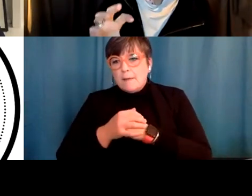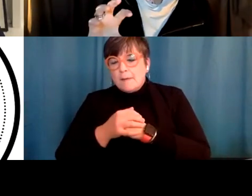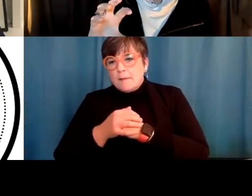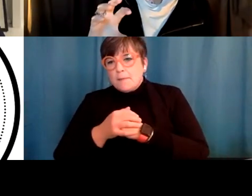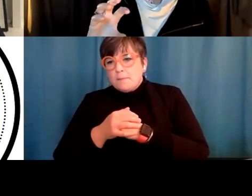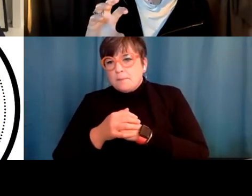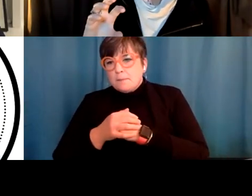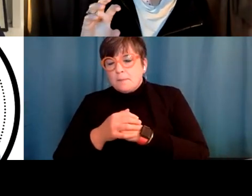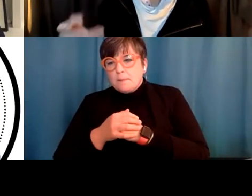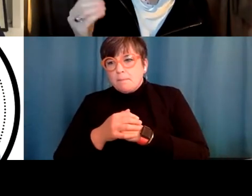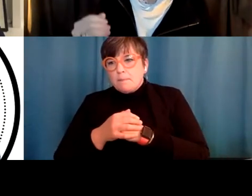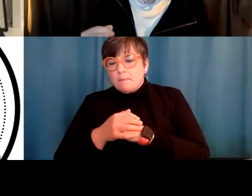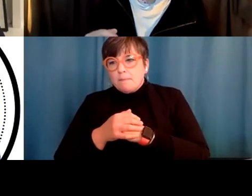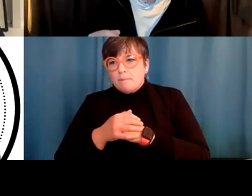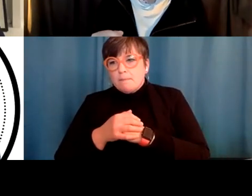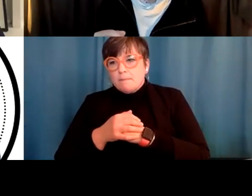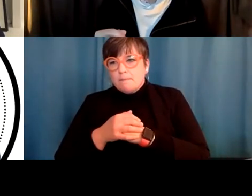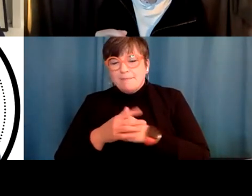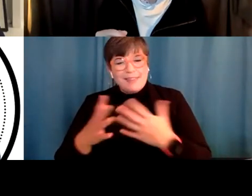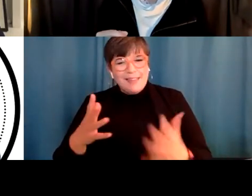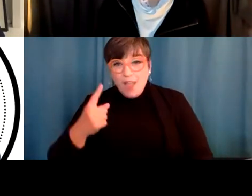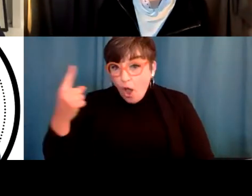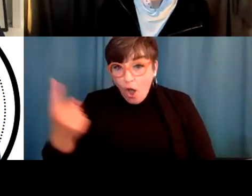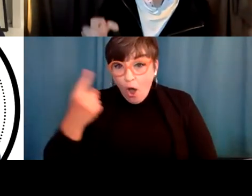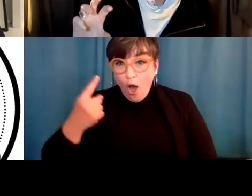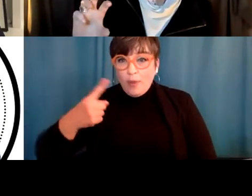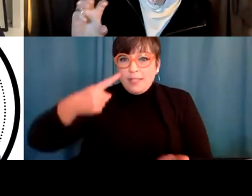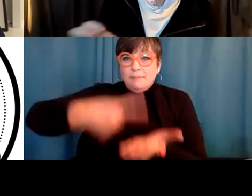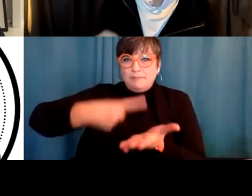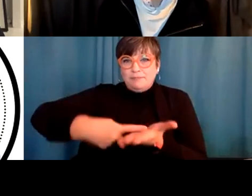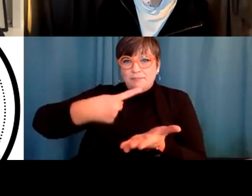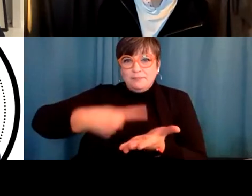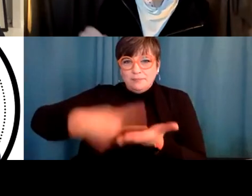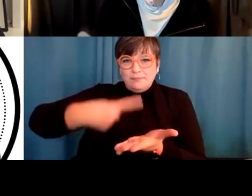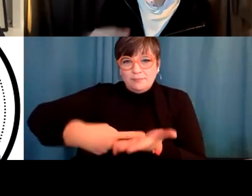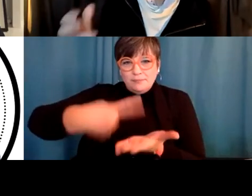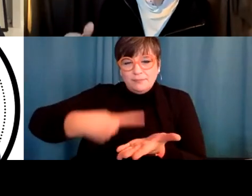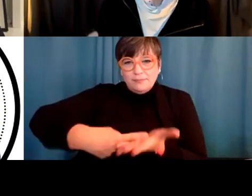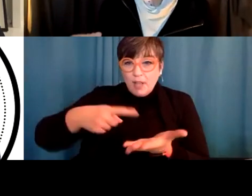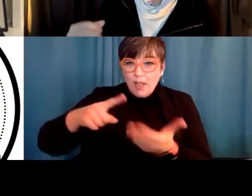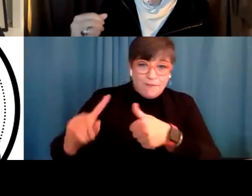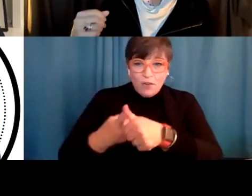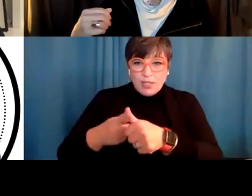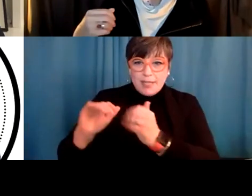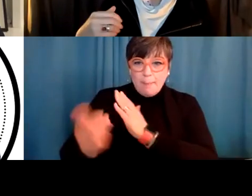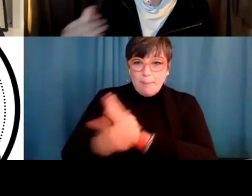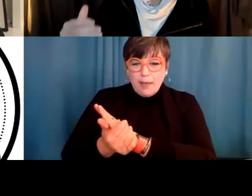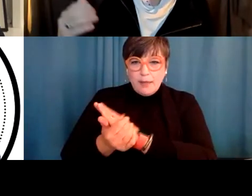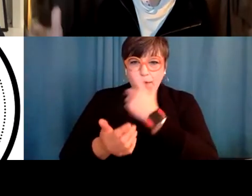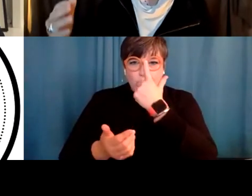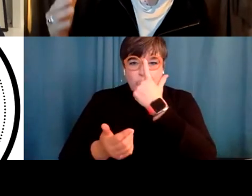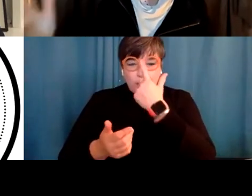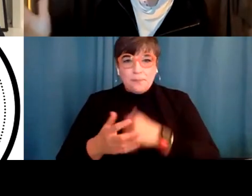This always comes back to the First Amendment. And so we live in a world in which corporations have